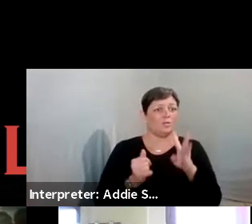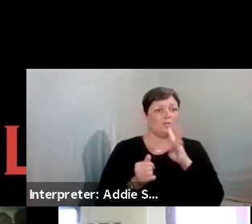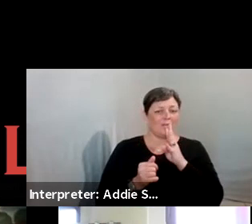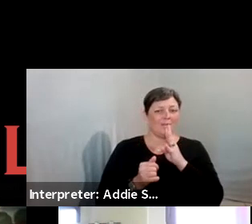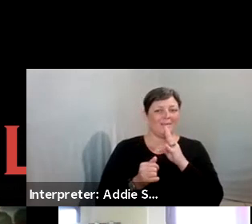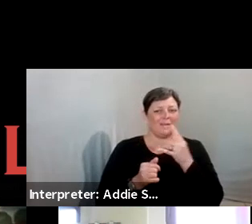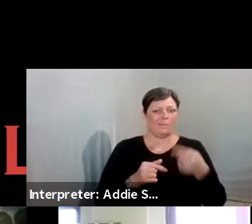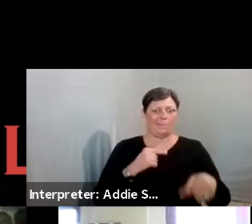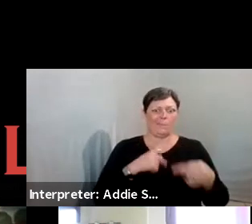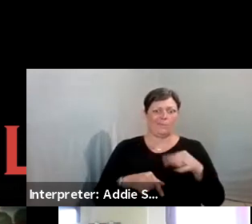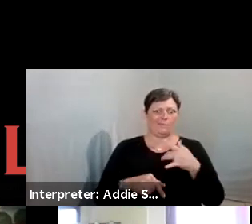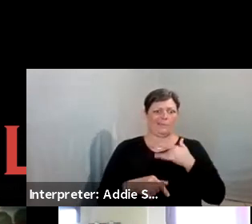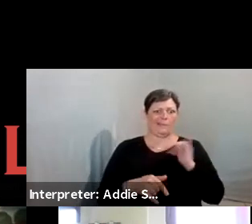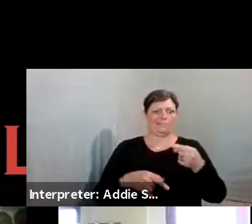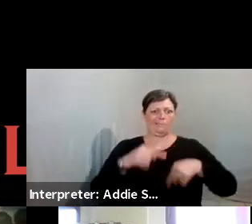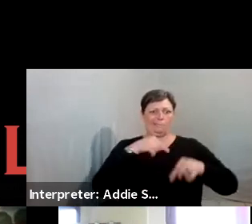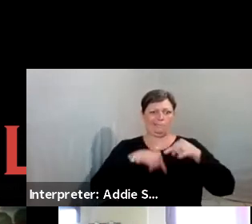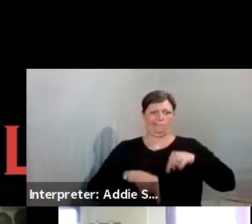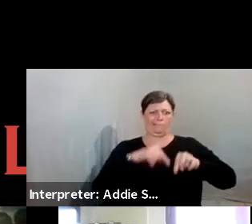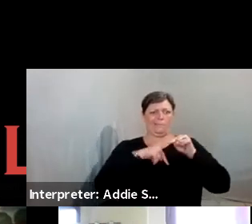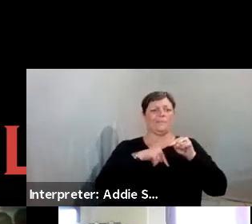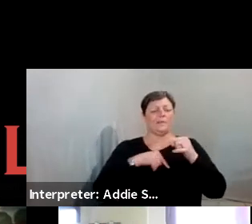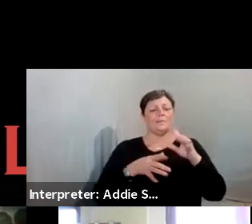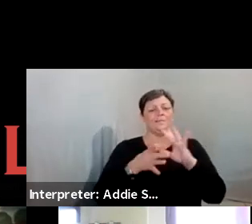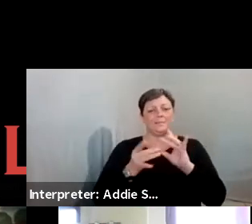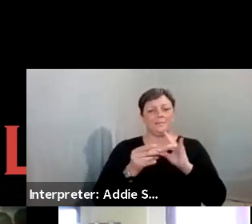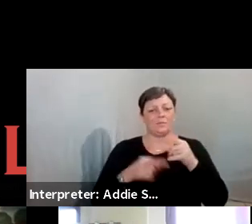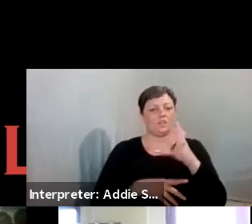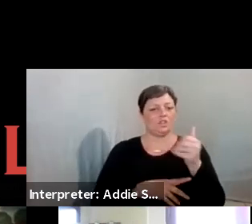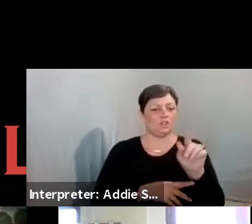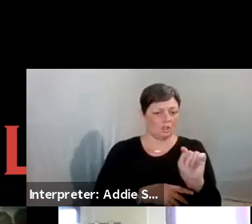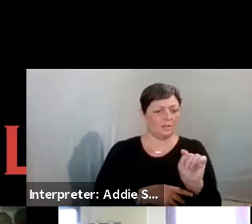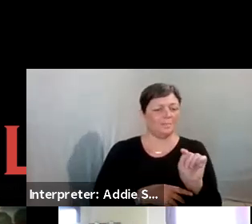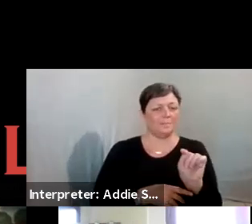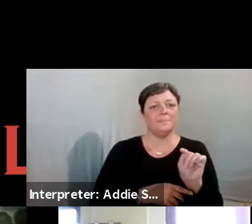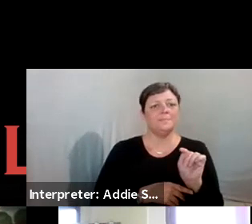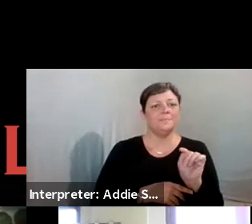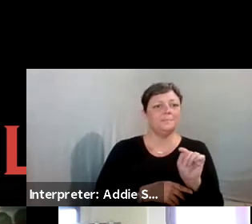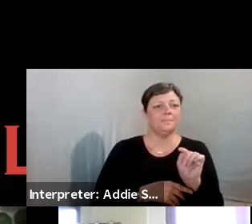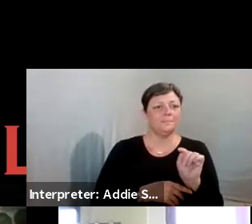backwards. And as far as they were commenting in the chat that